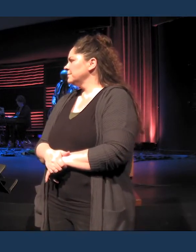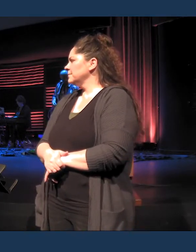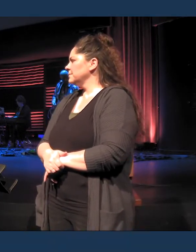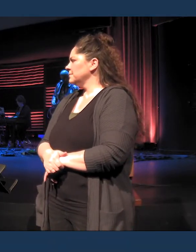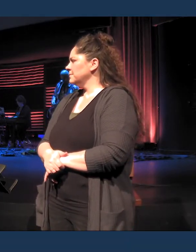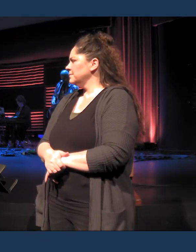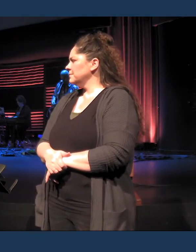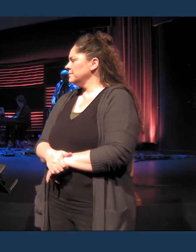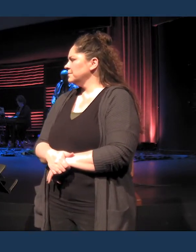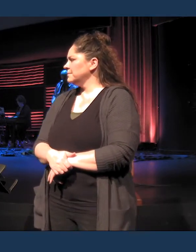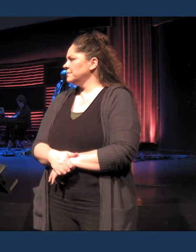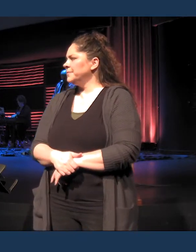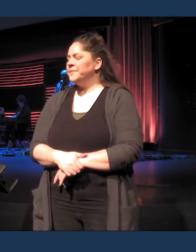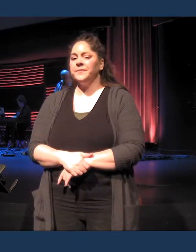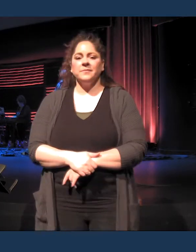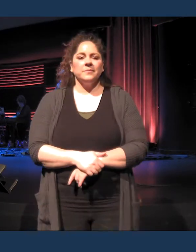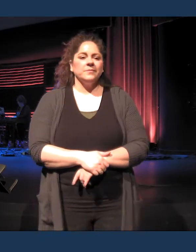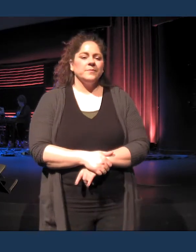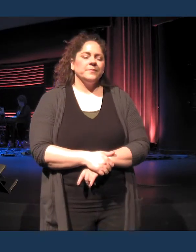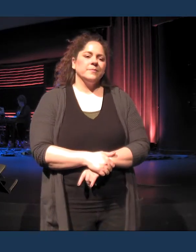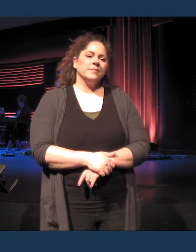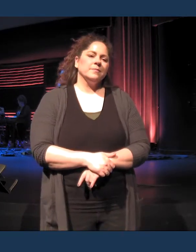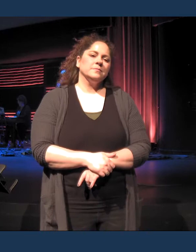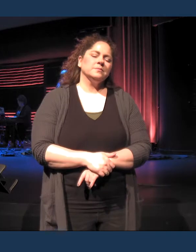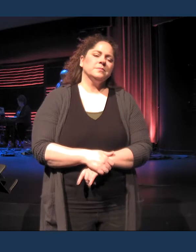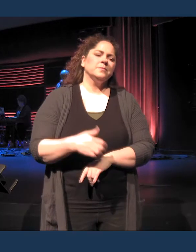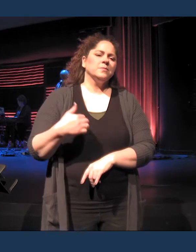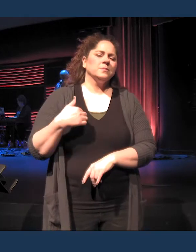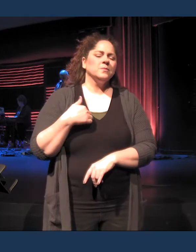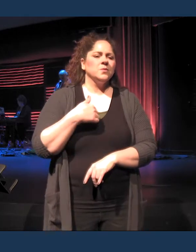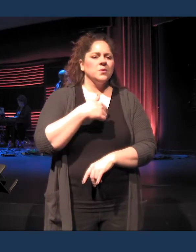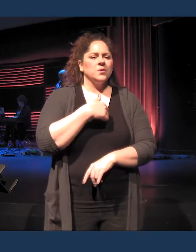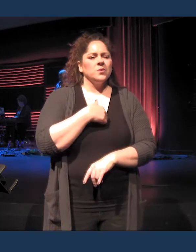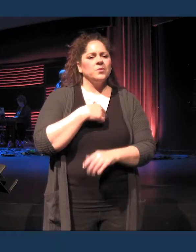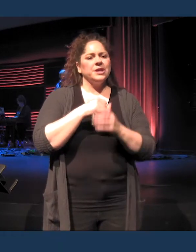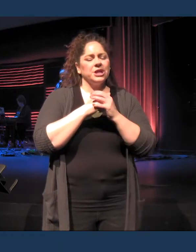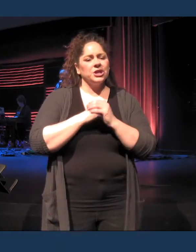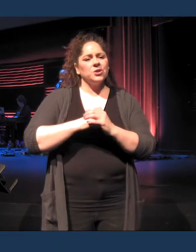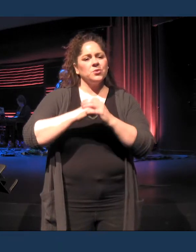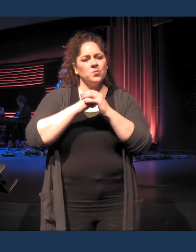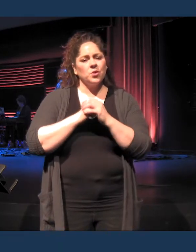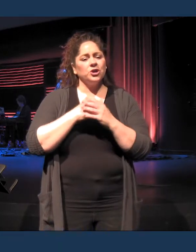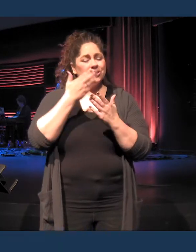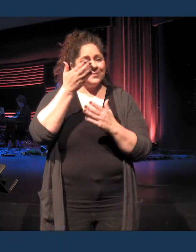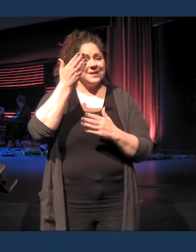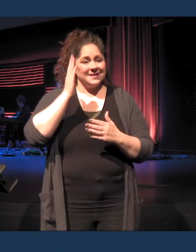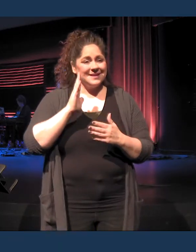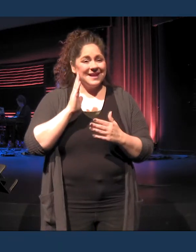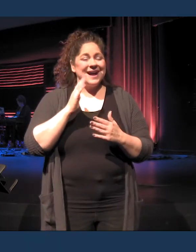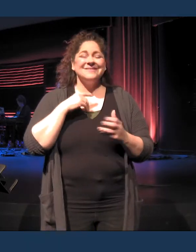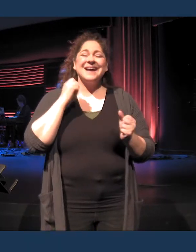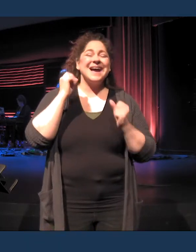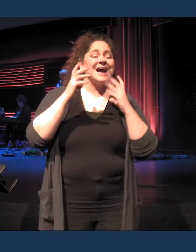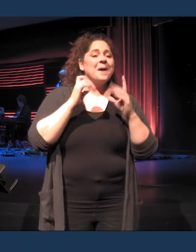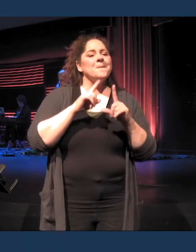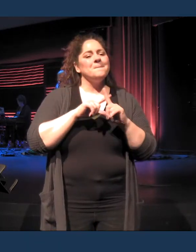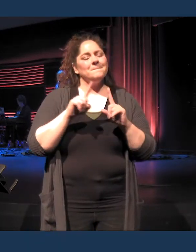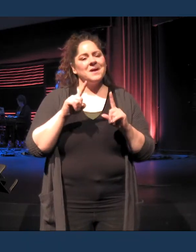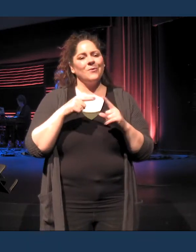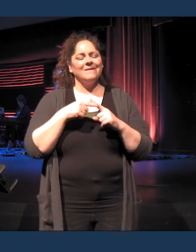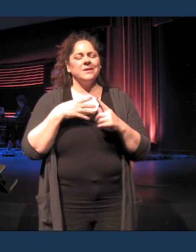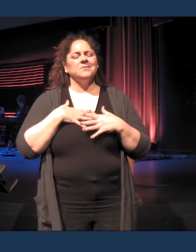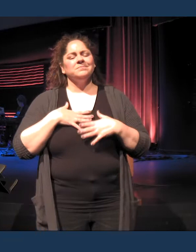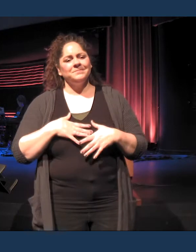You know, we can worship God and like hang from the rafters like I like to do. And then there's down moments where we can worship and experience God. And then